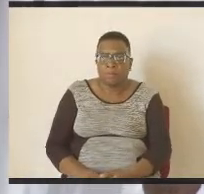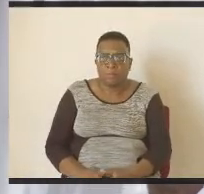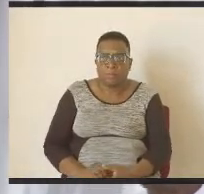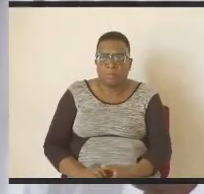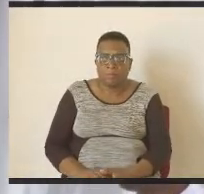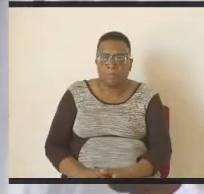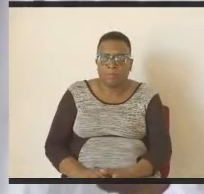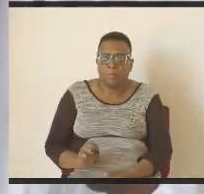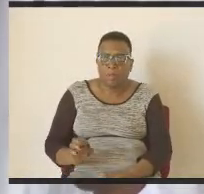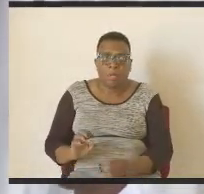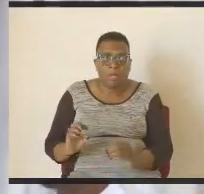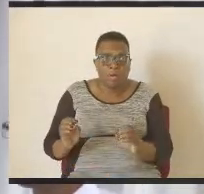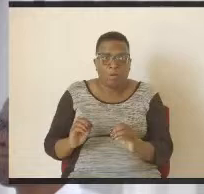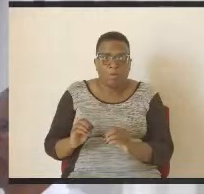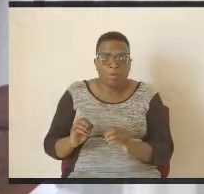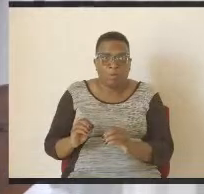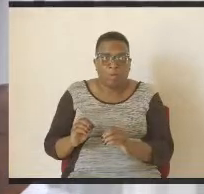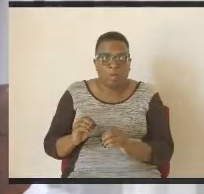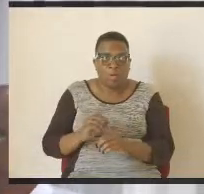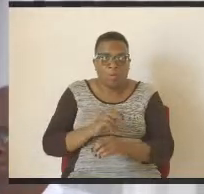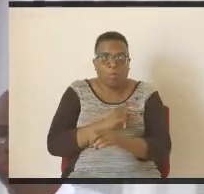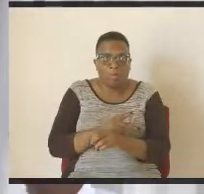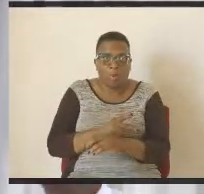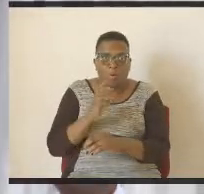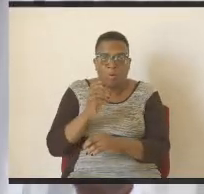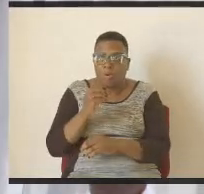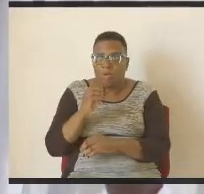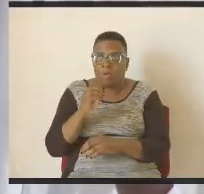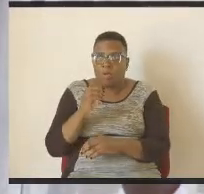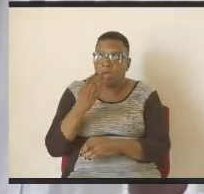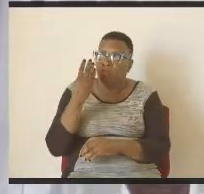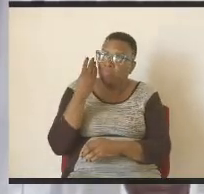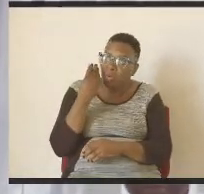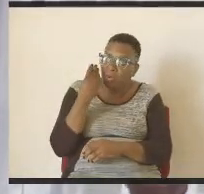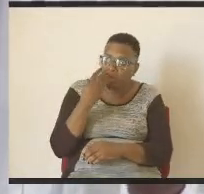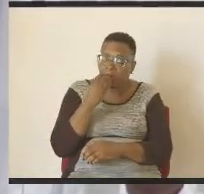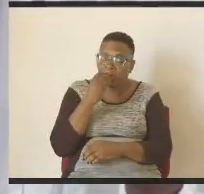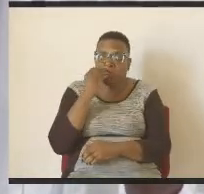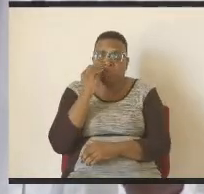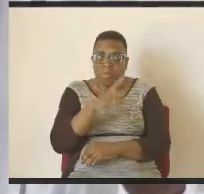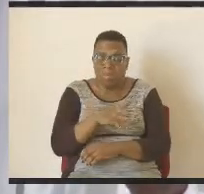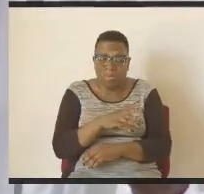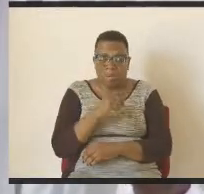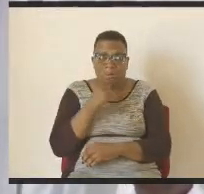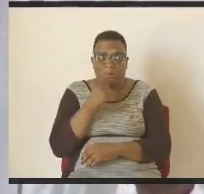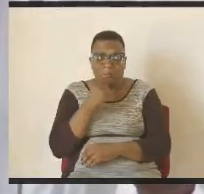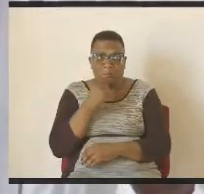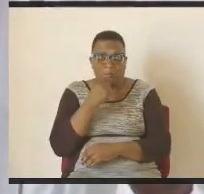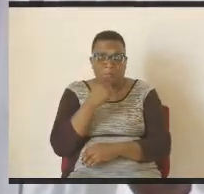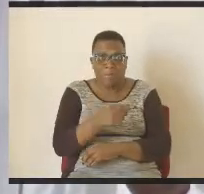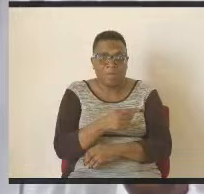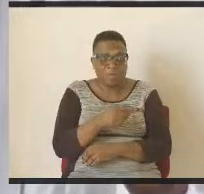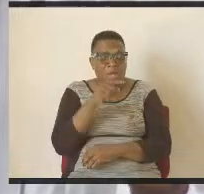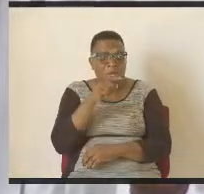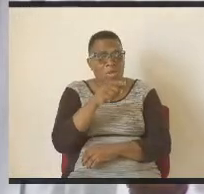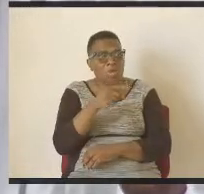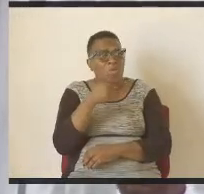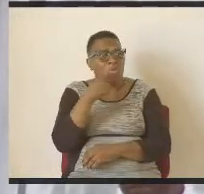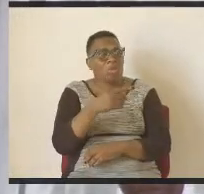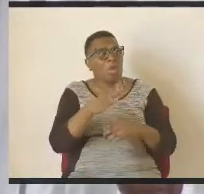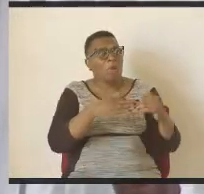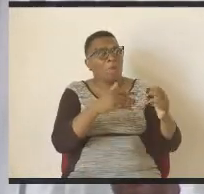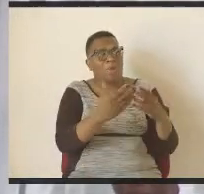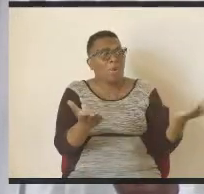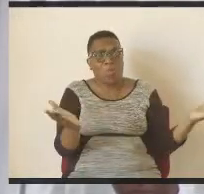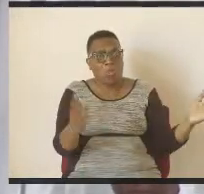Oh, they mocked him. Yes, they scorned him. They spat on him. They said, you said you would build a temple. You said you would